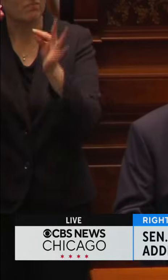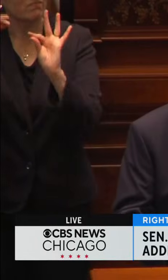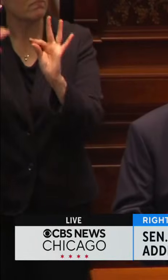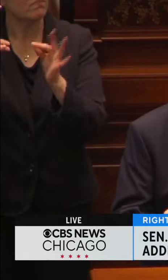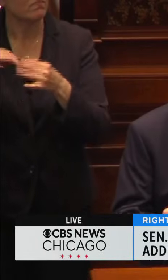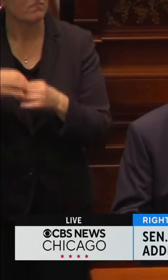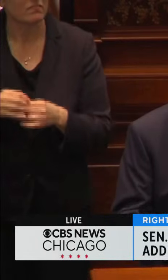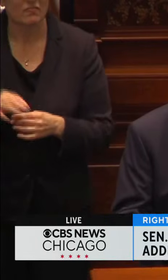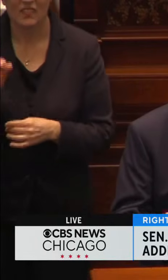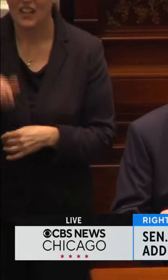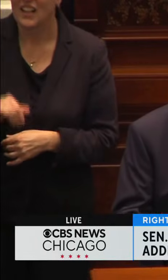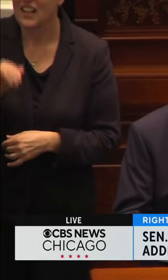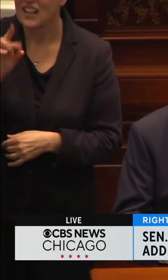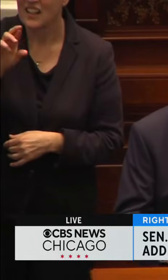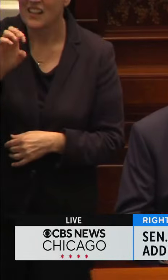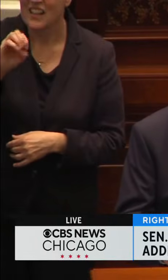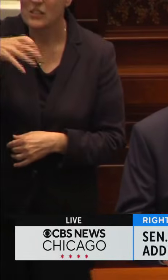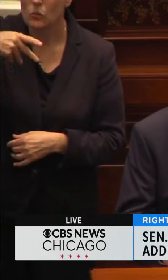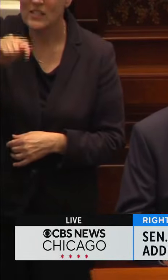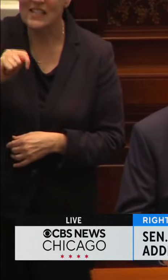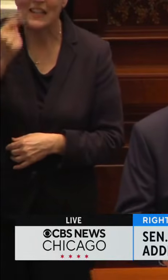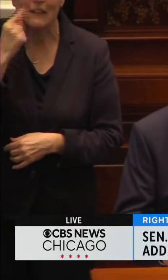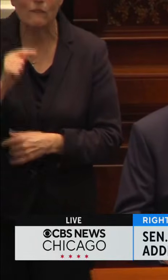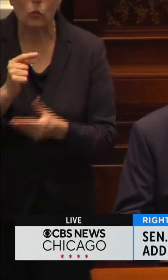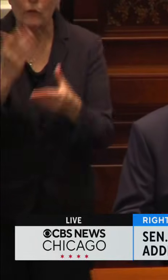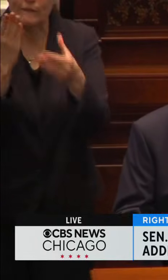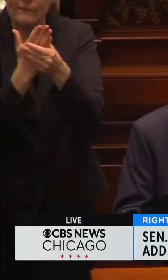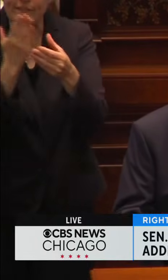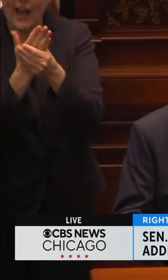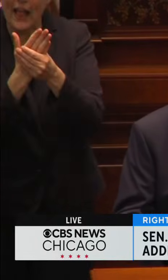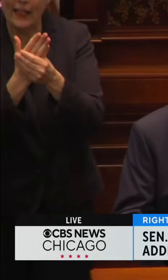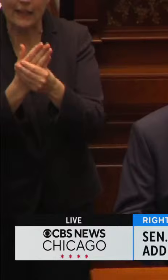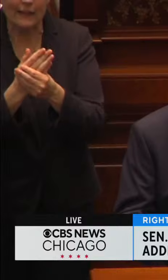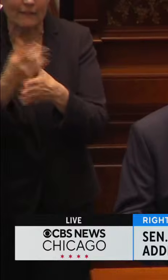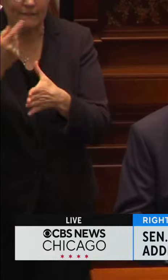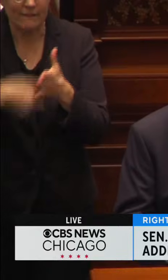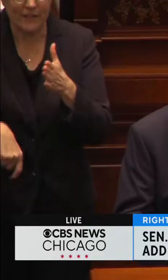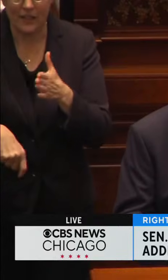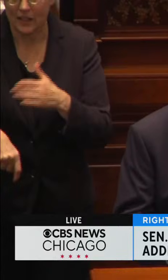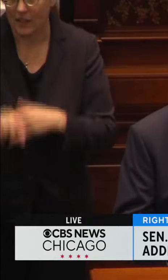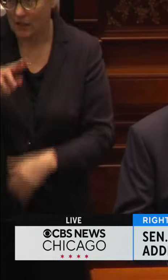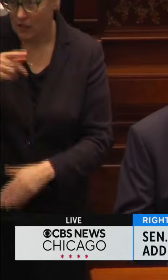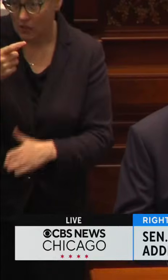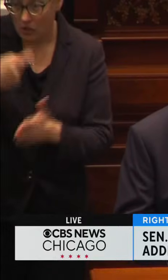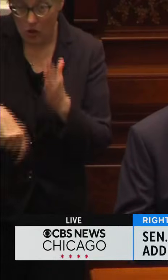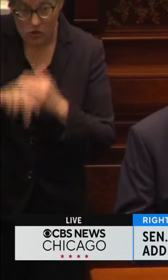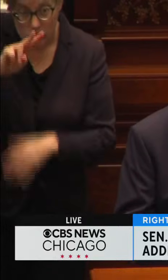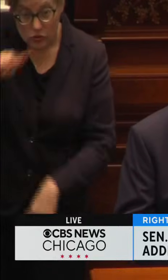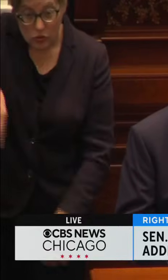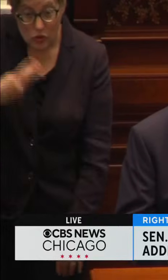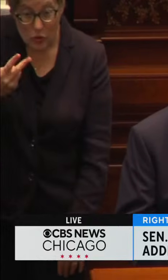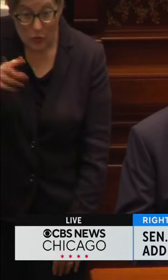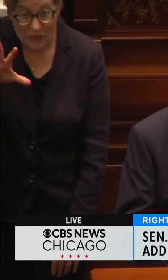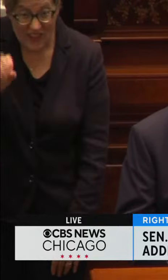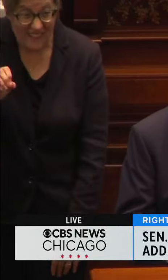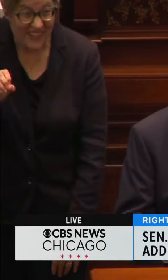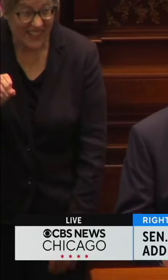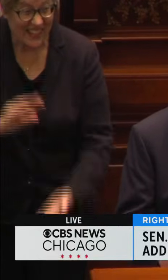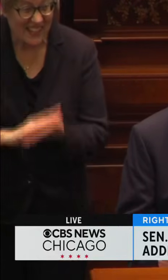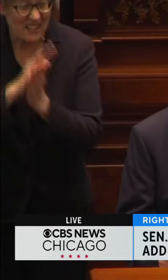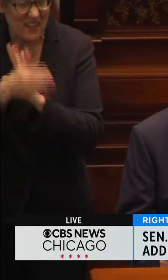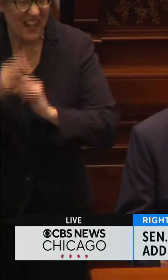said, that's the receipt for the filing fee. It showed that it cost $2.50 to be naturalized